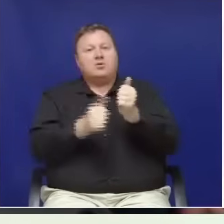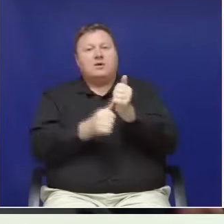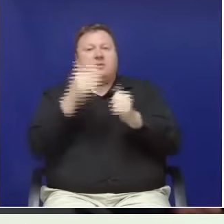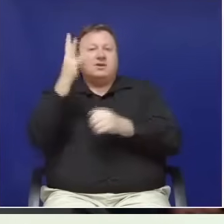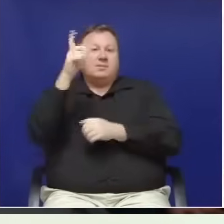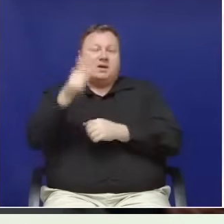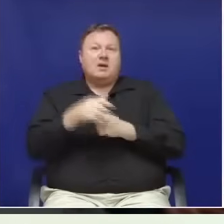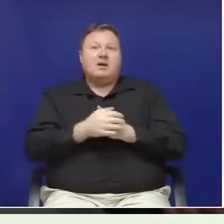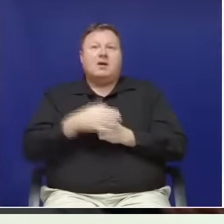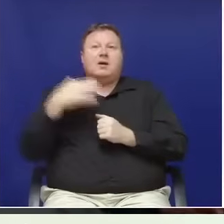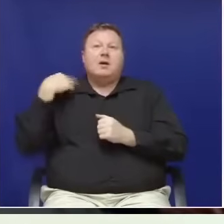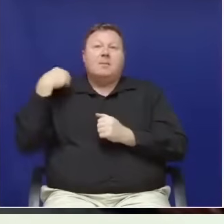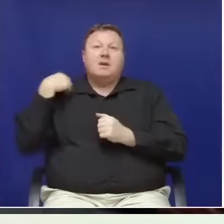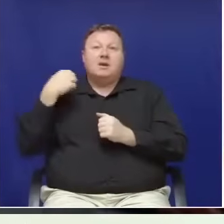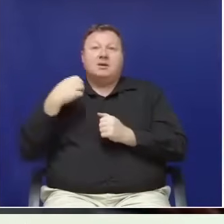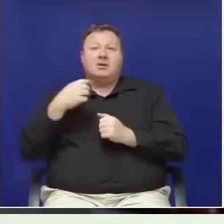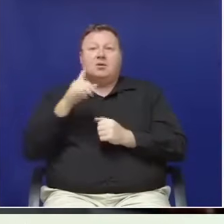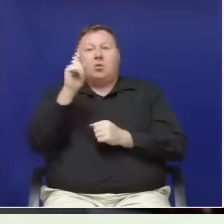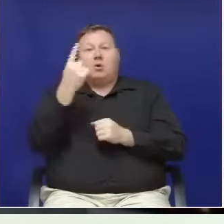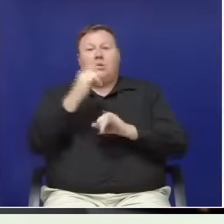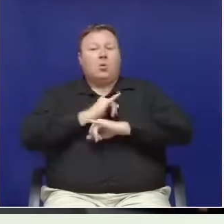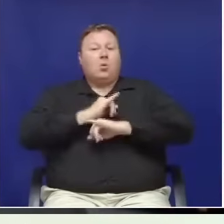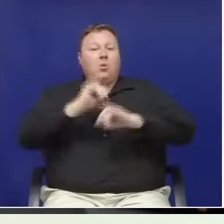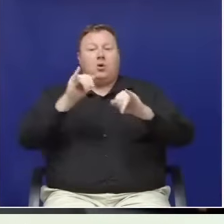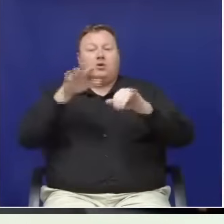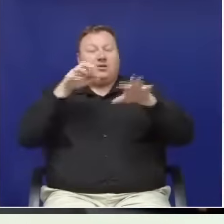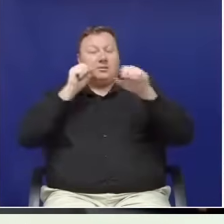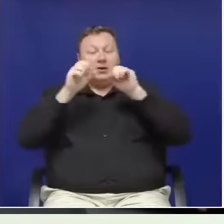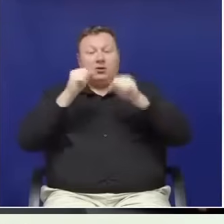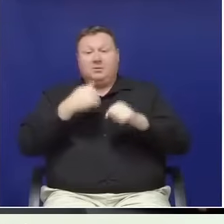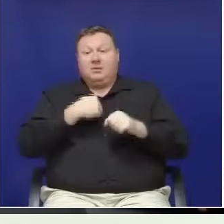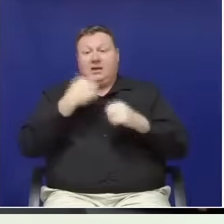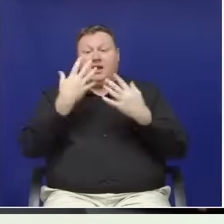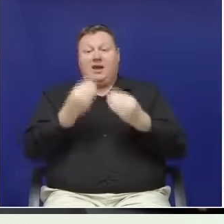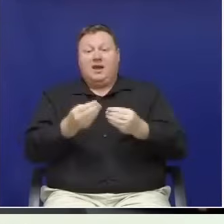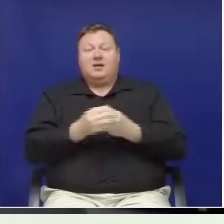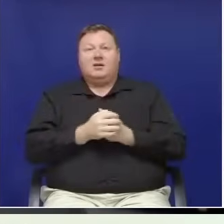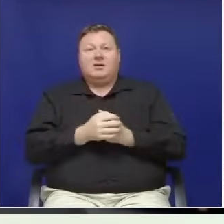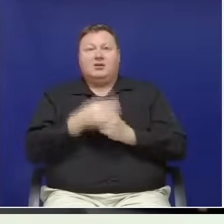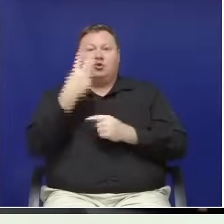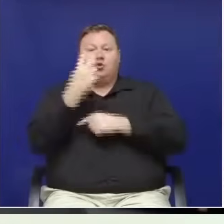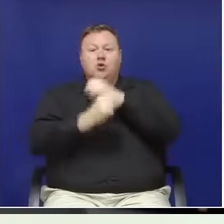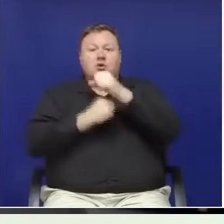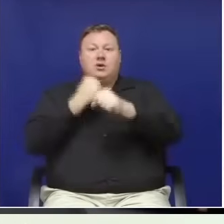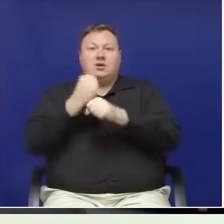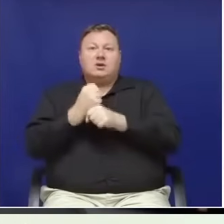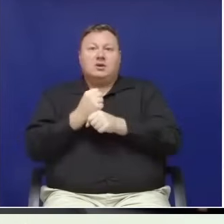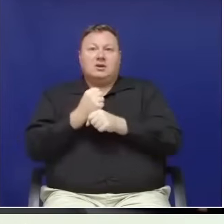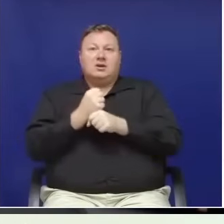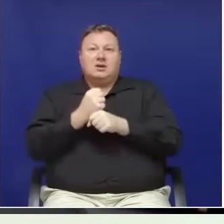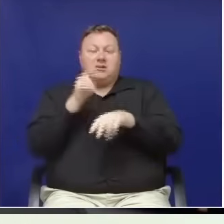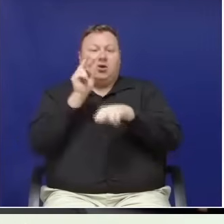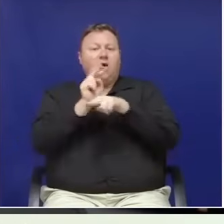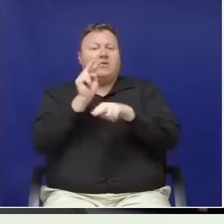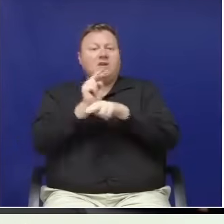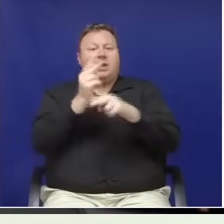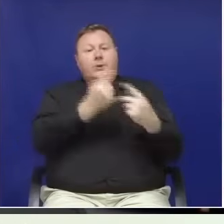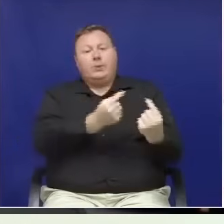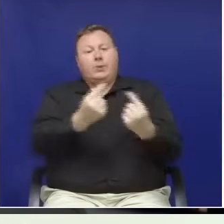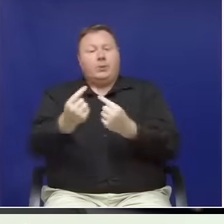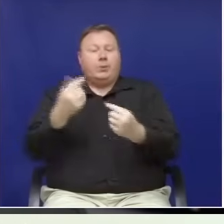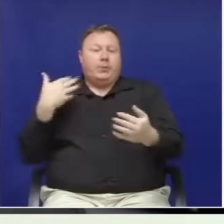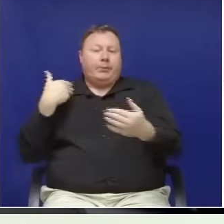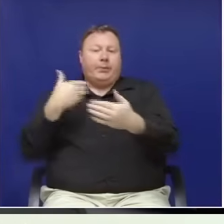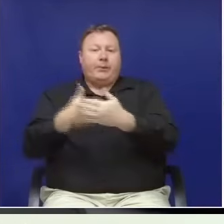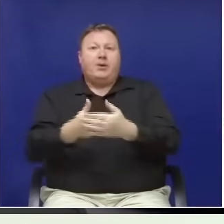Minister, one of the worst experiences that I had during the last few years that we did oversight was